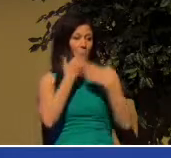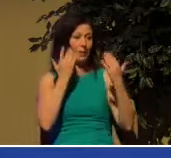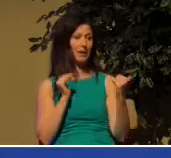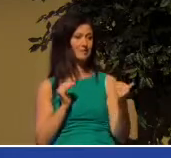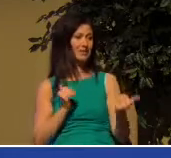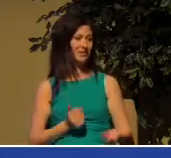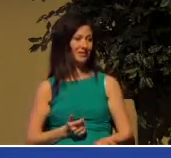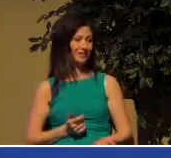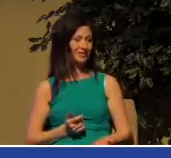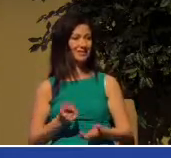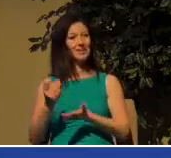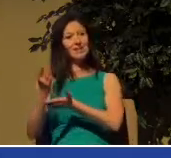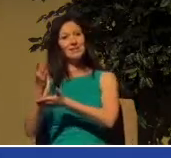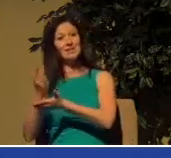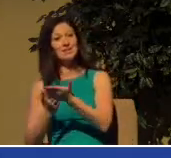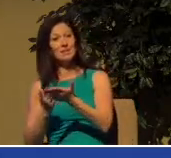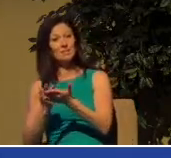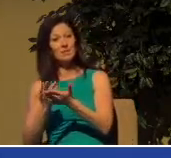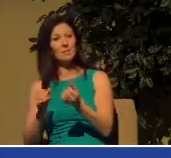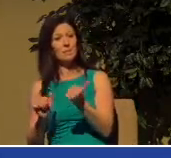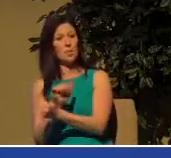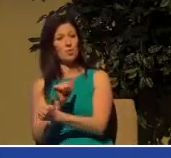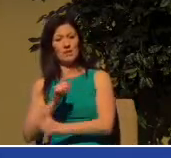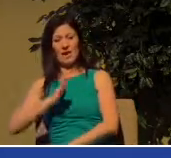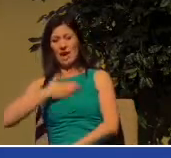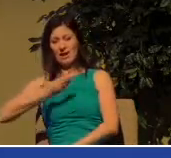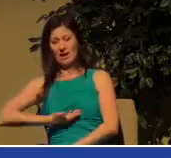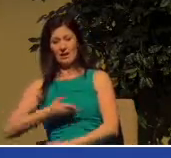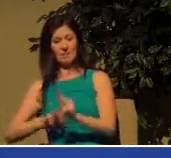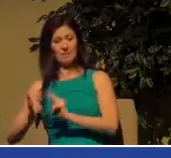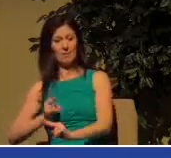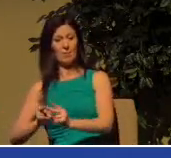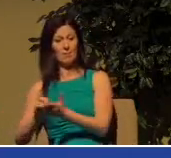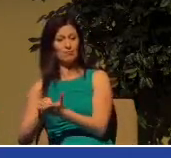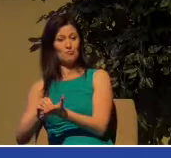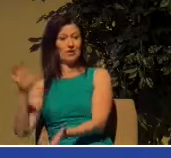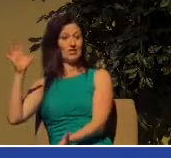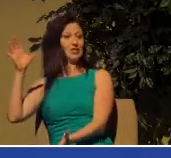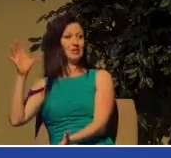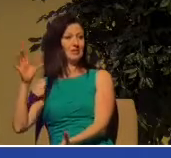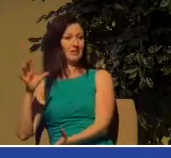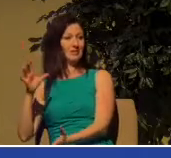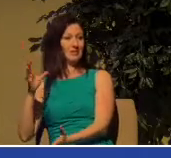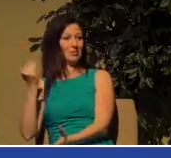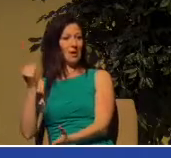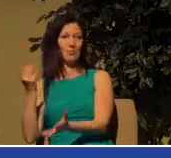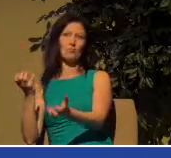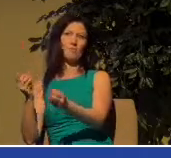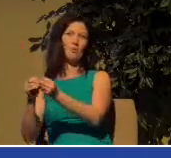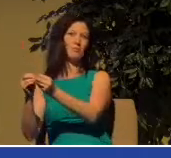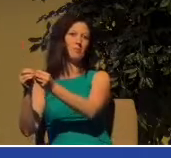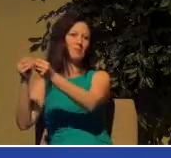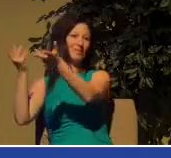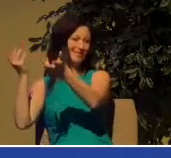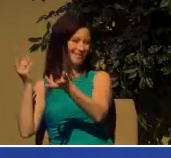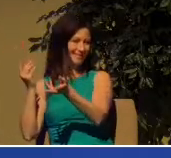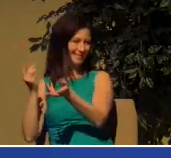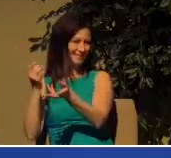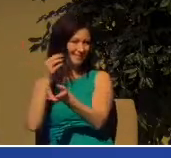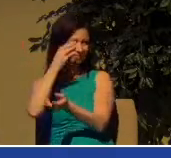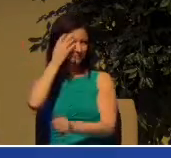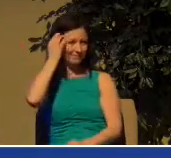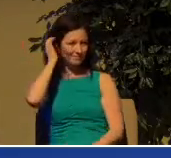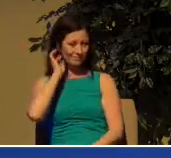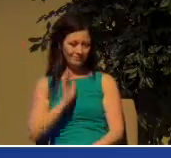And you and I, when we grow in Christ, and we hear the promises of God, and the Holy Spirit works